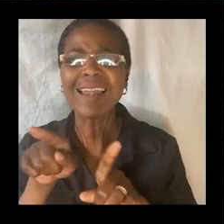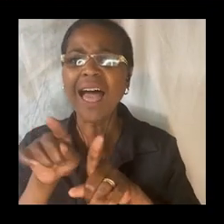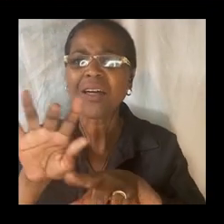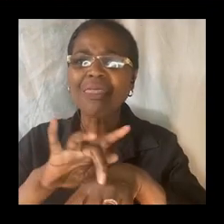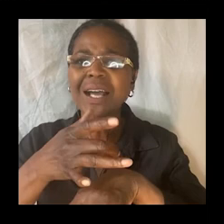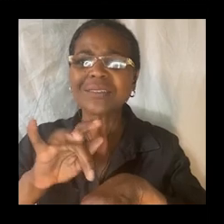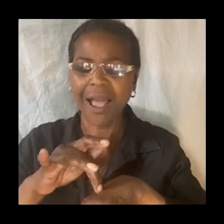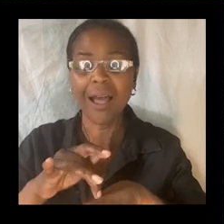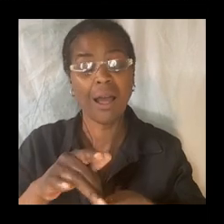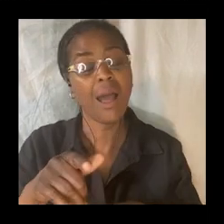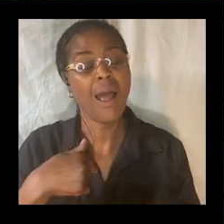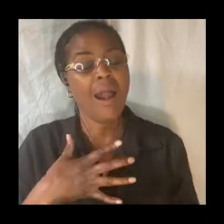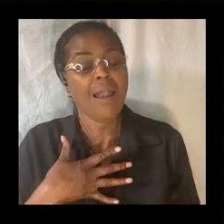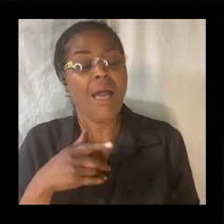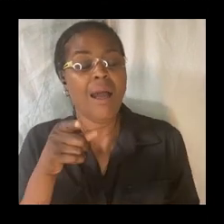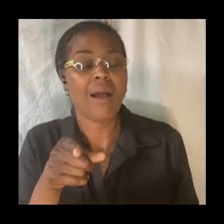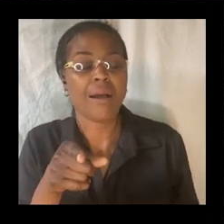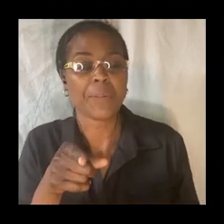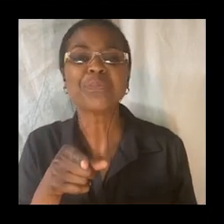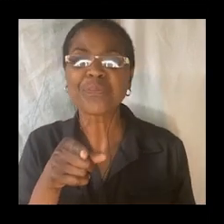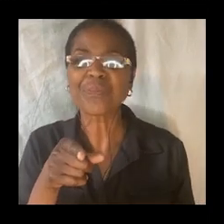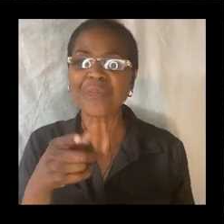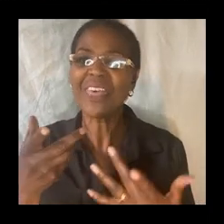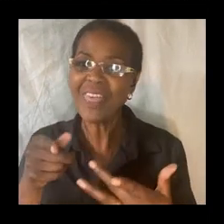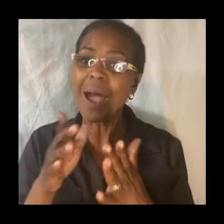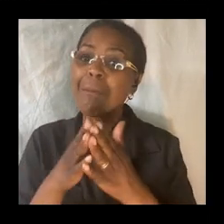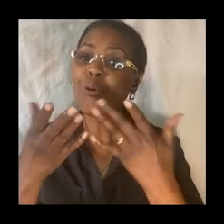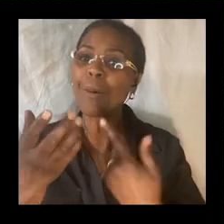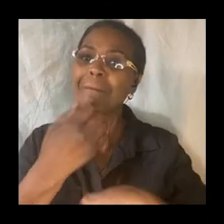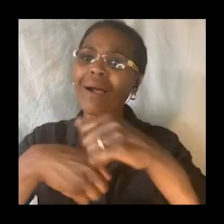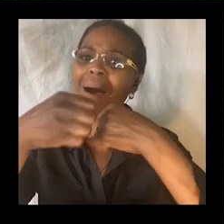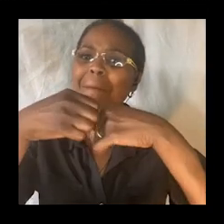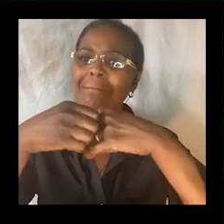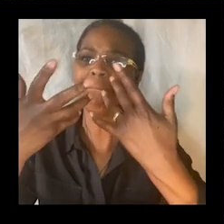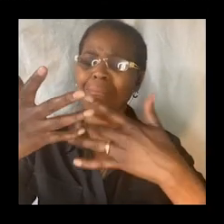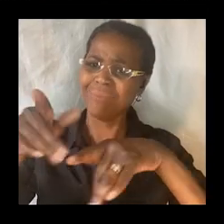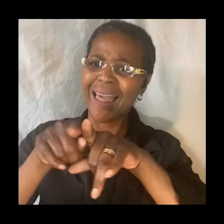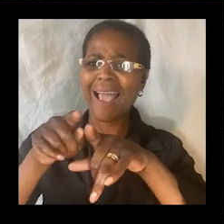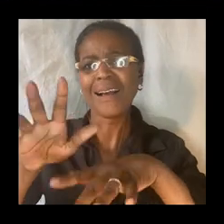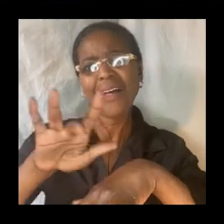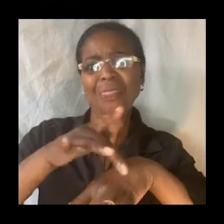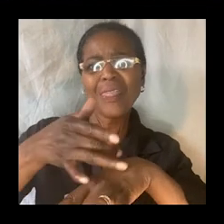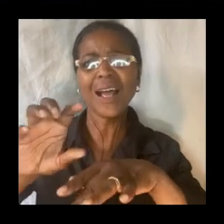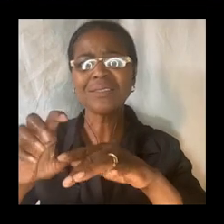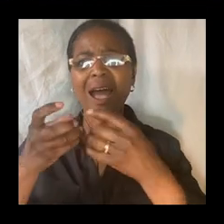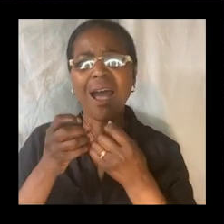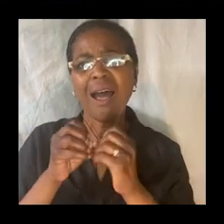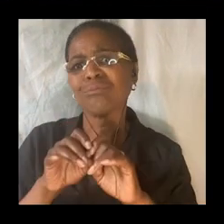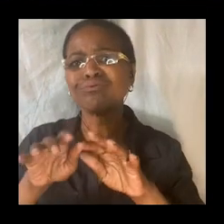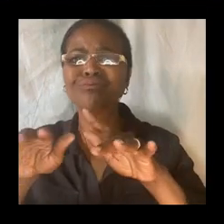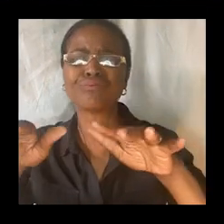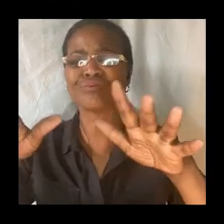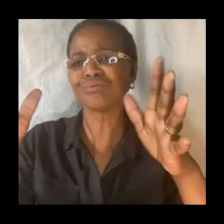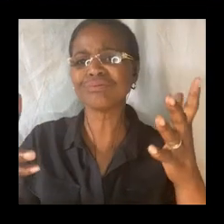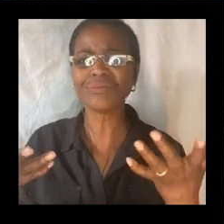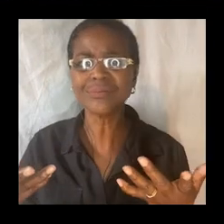great things about an illustrated book is it does become more theatrical. Here's a, you know, the unillustrated Skellig. Even